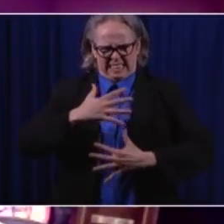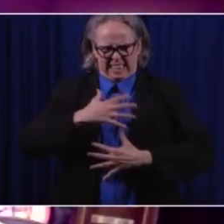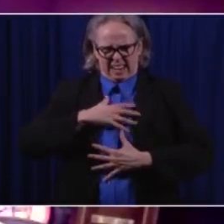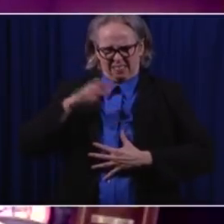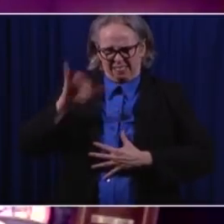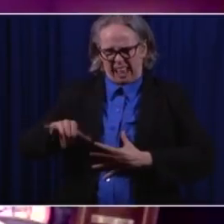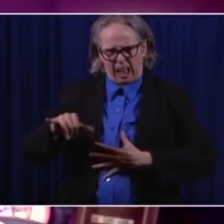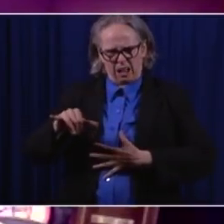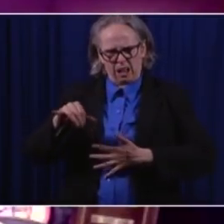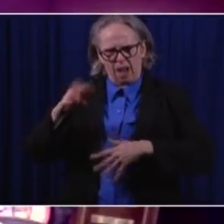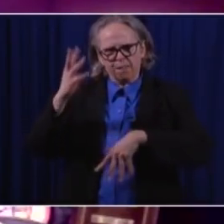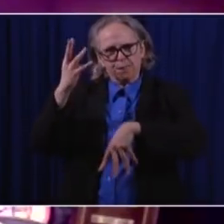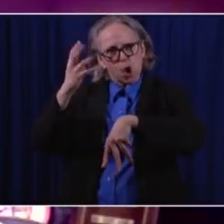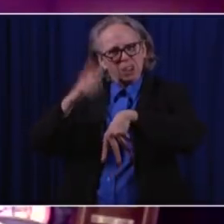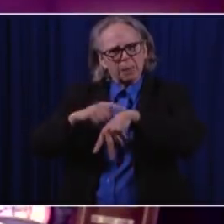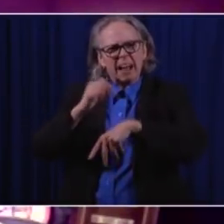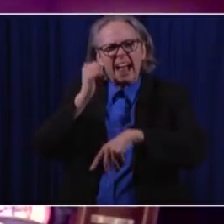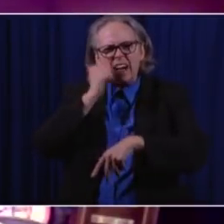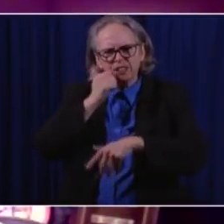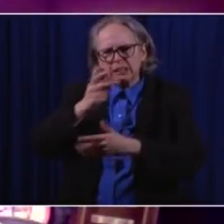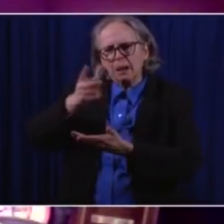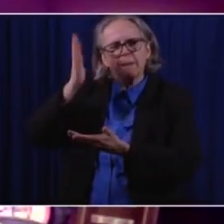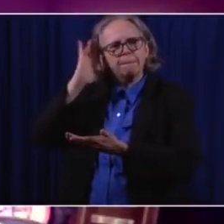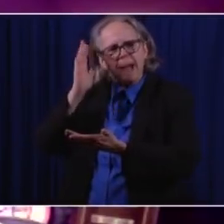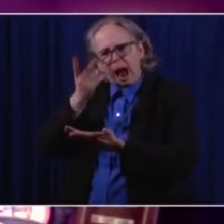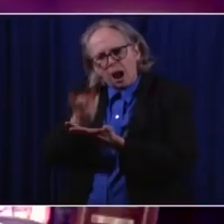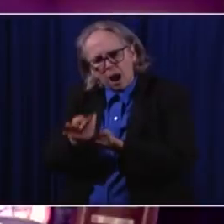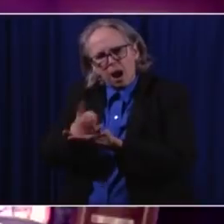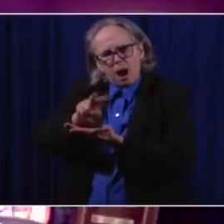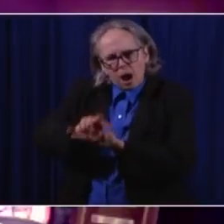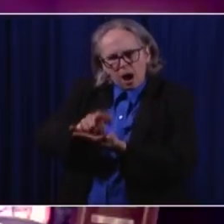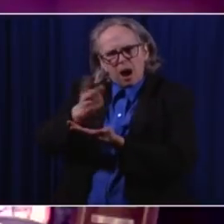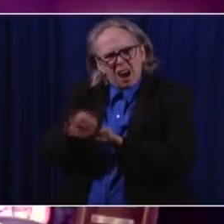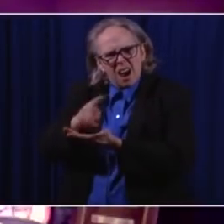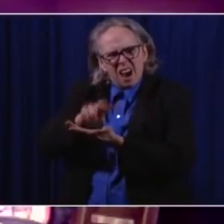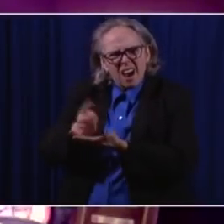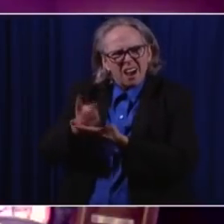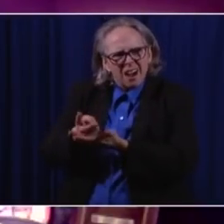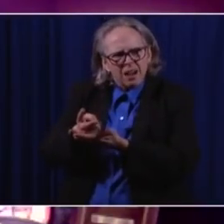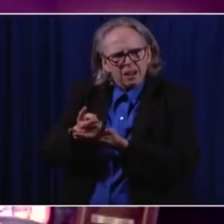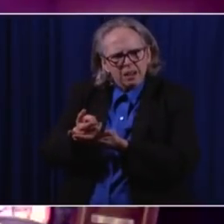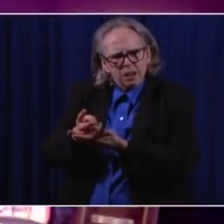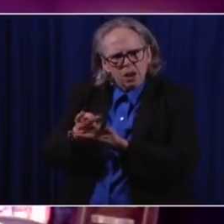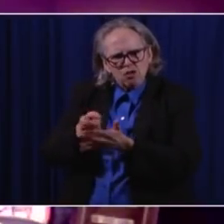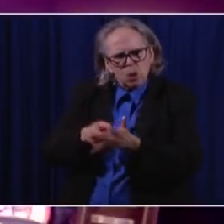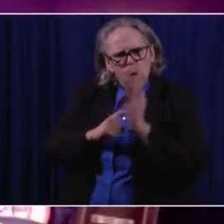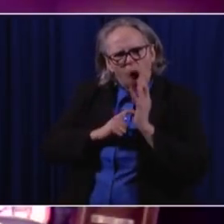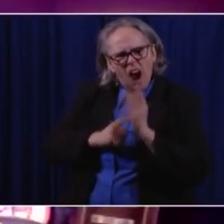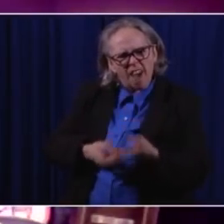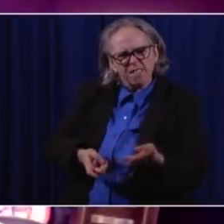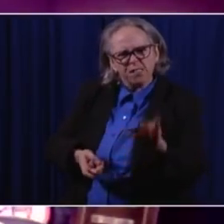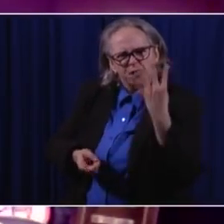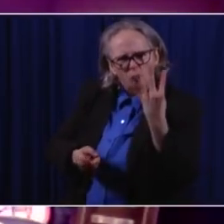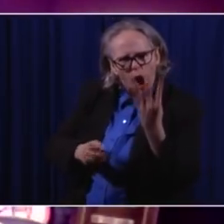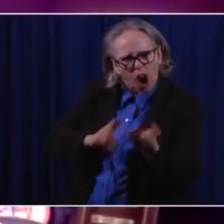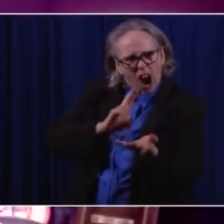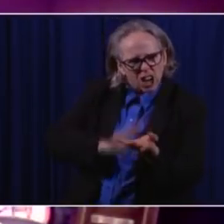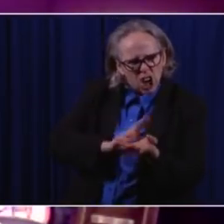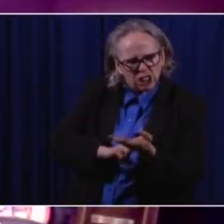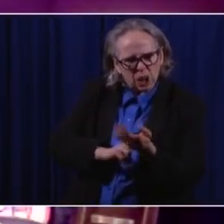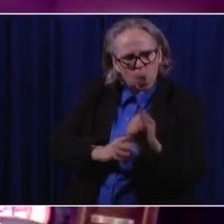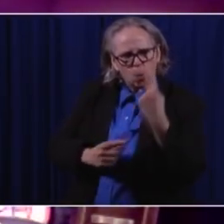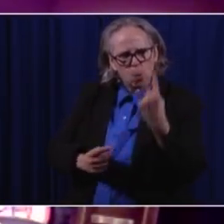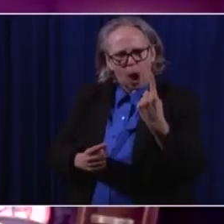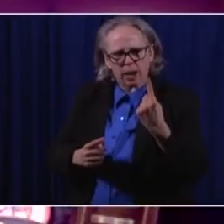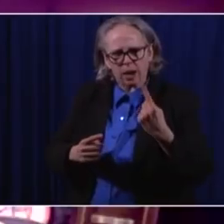24-hour period. When they do that, it takes 4 nurses and 1 respiratory therapist in the room to do that. They have IVs